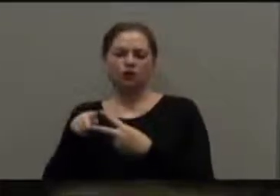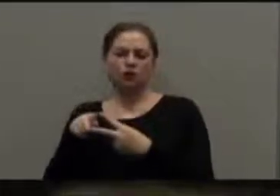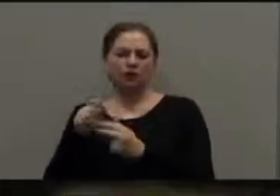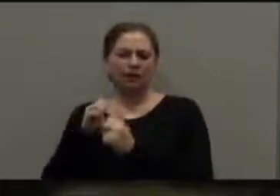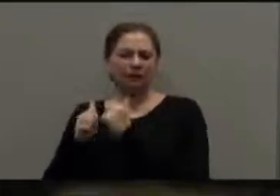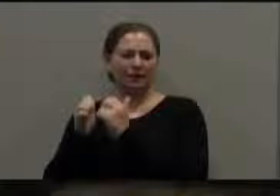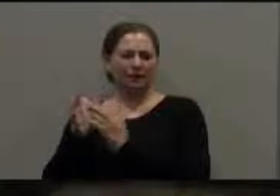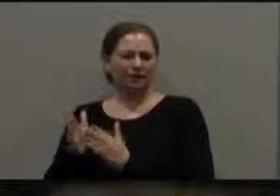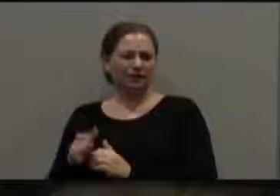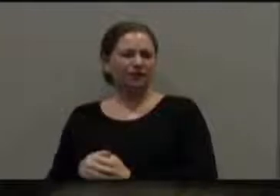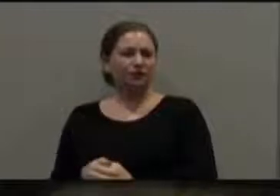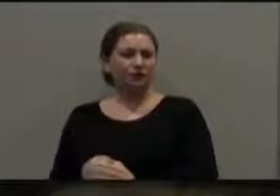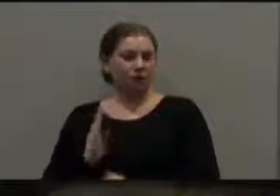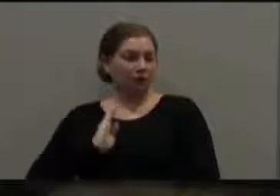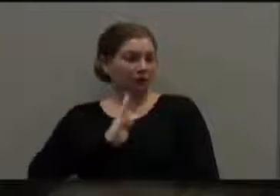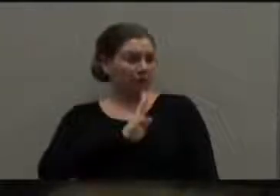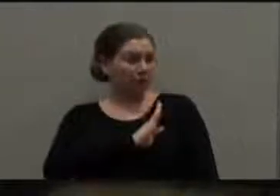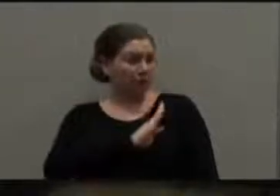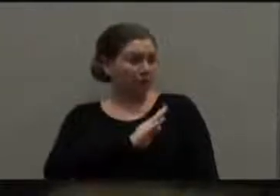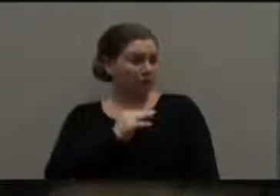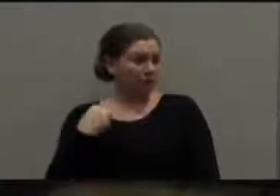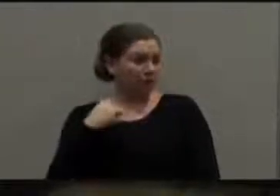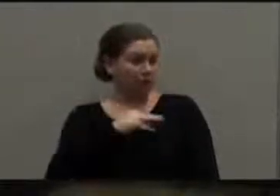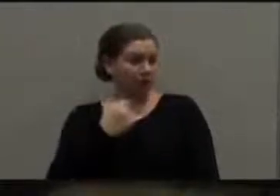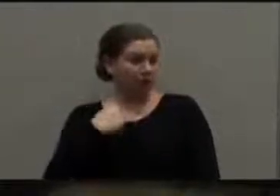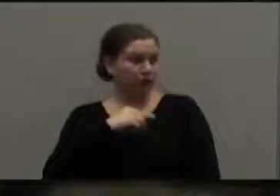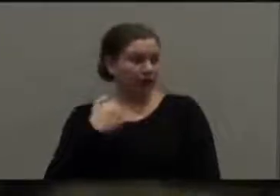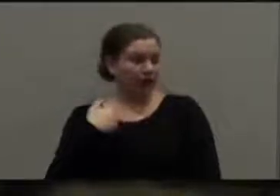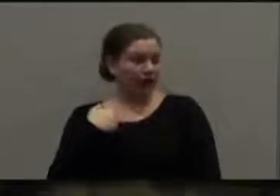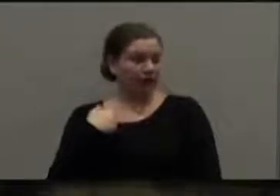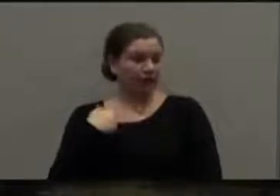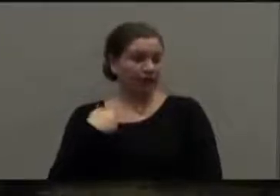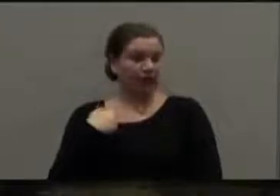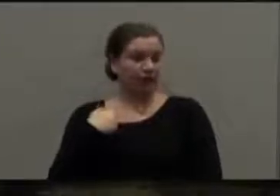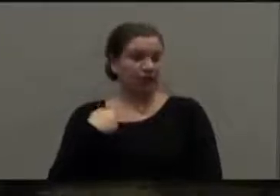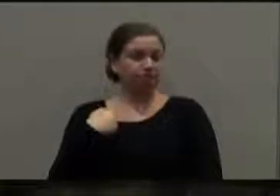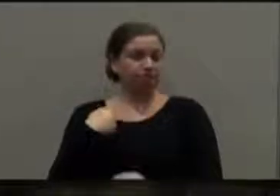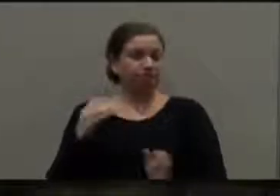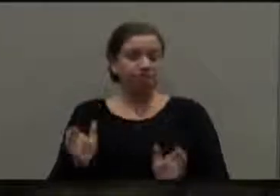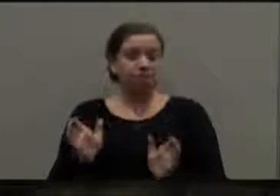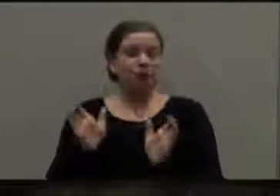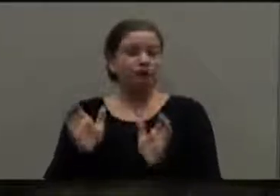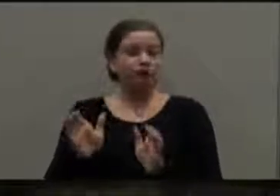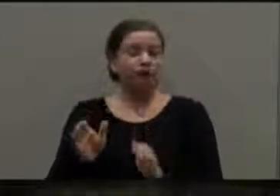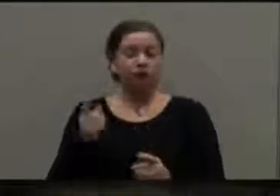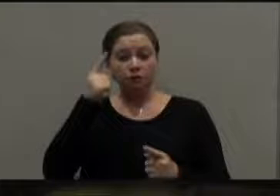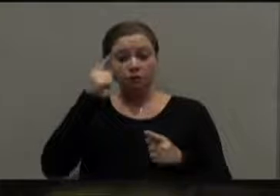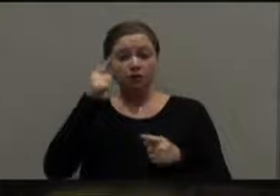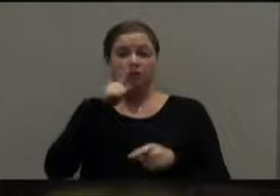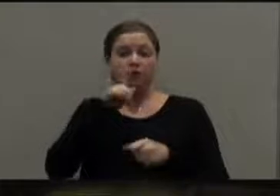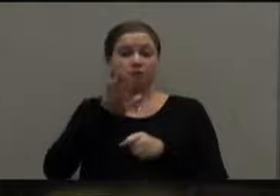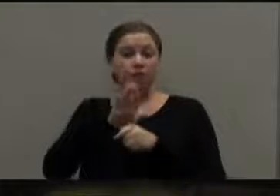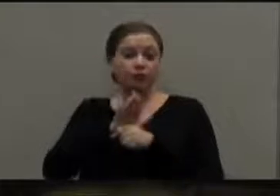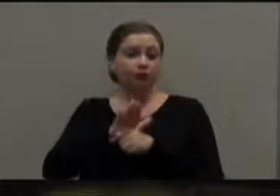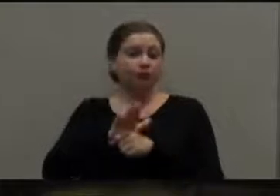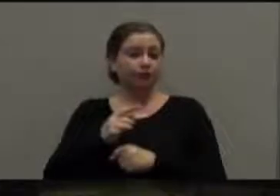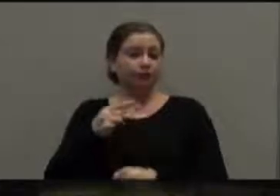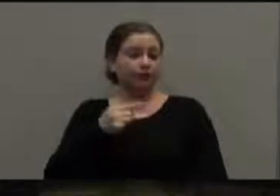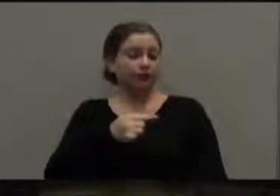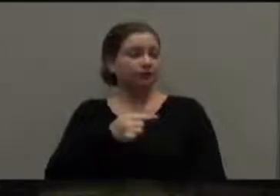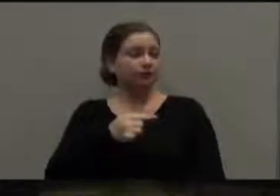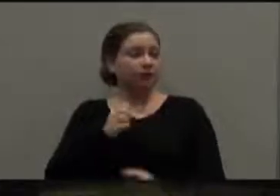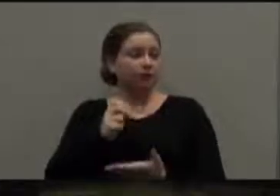have a motion to approve the agenda? So moved. Second. Madam Chair,